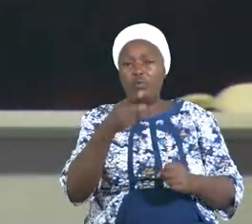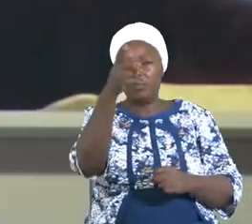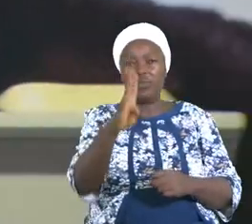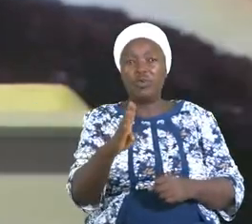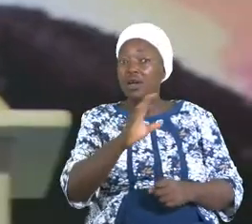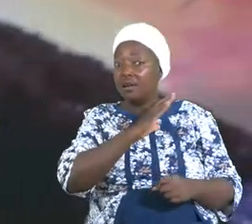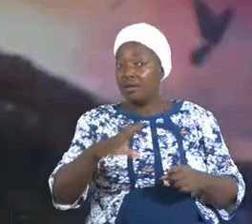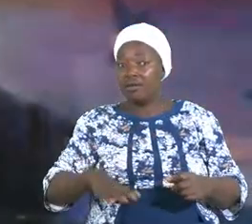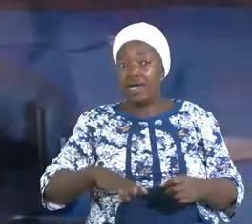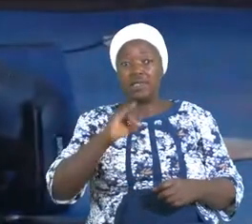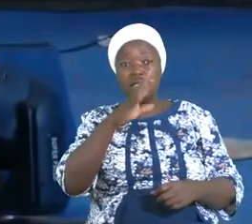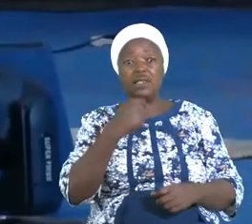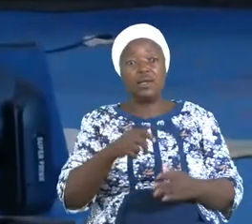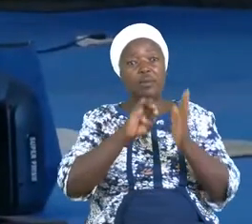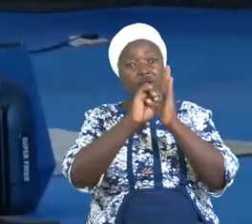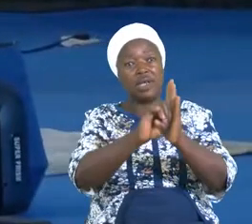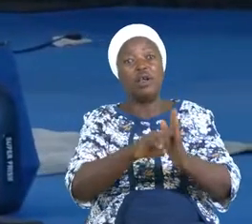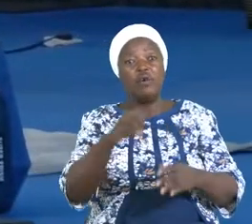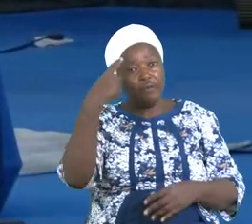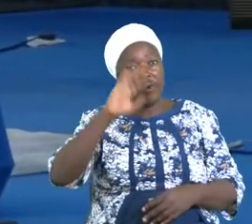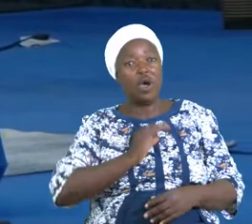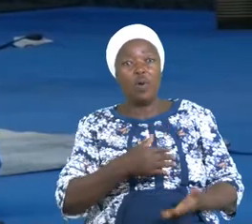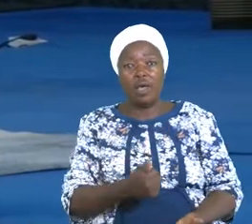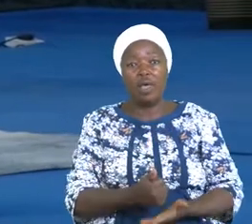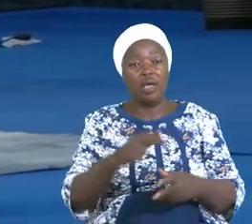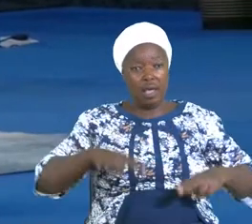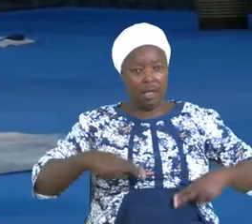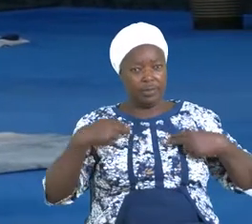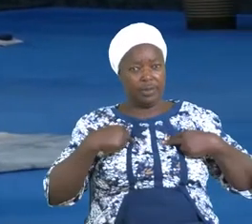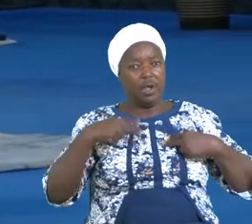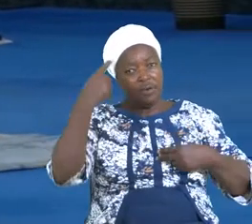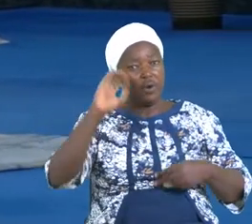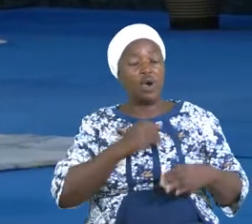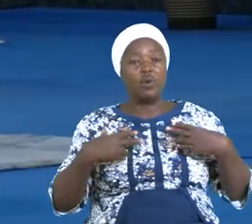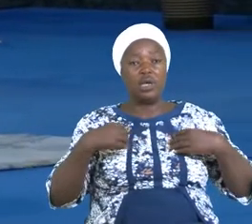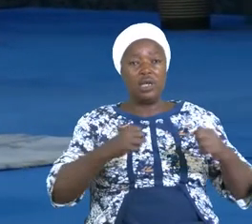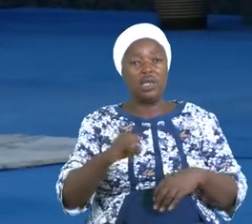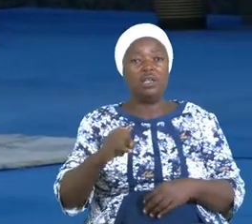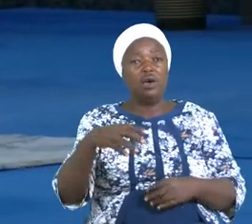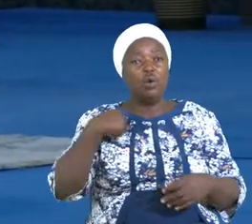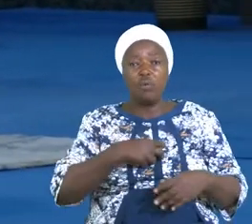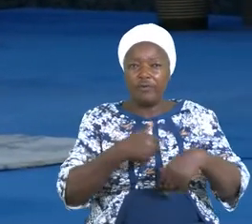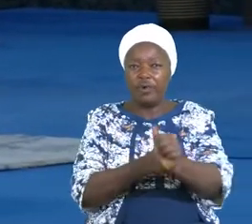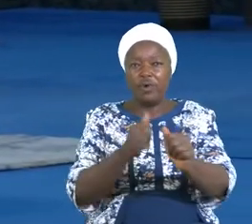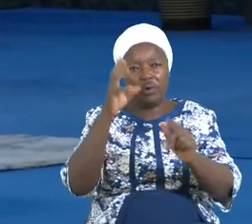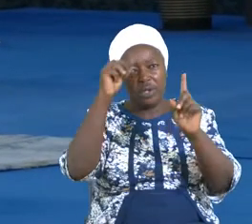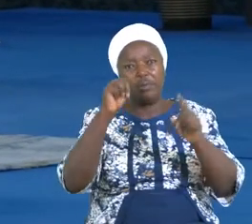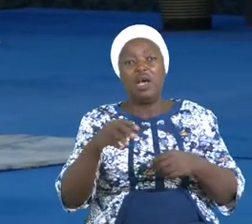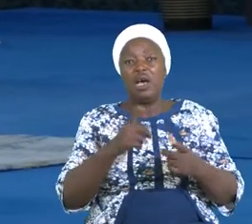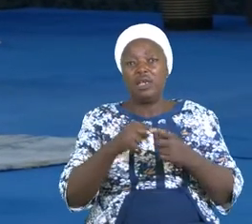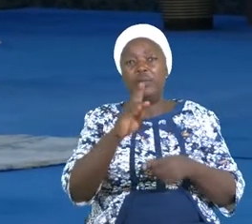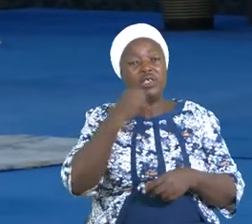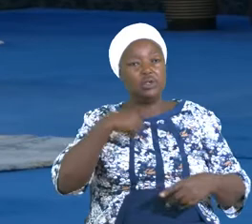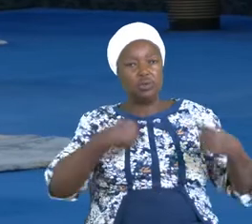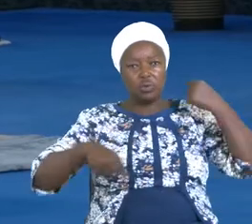Christ is the pattern for our health, for our healing. We follow him, and by his stripes